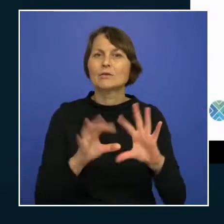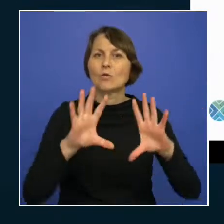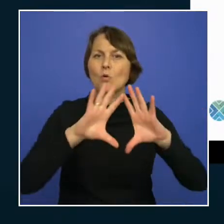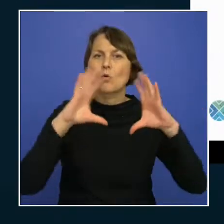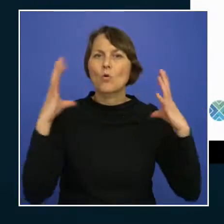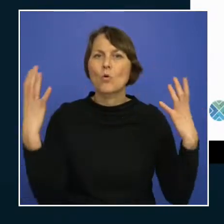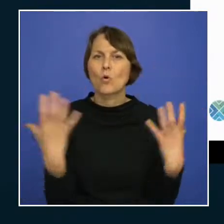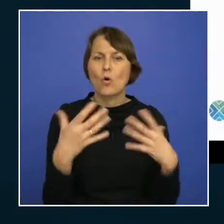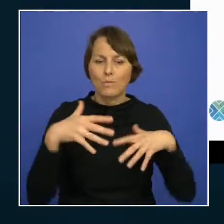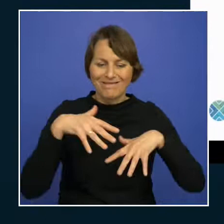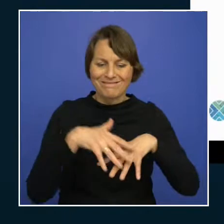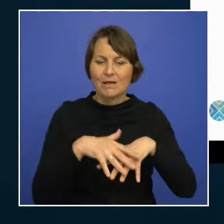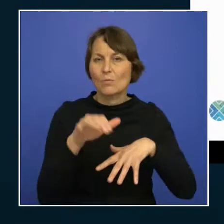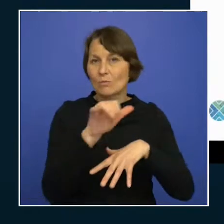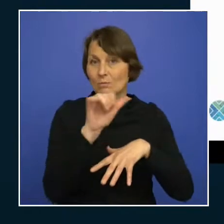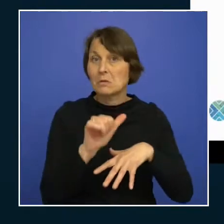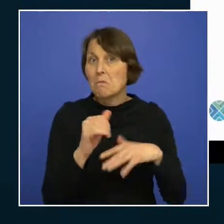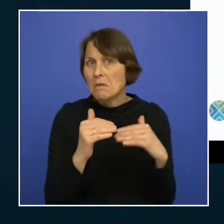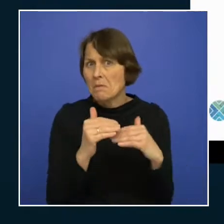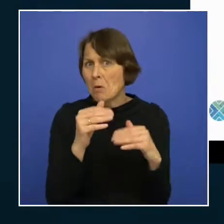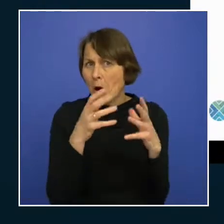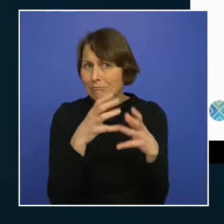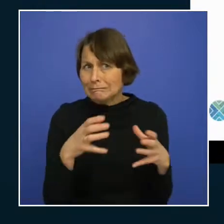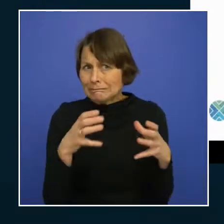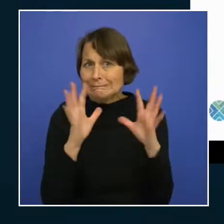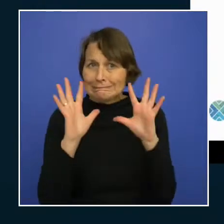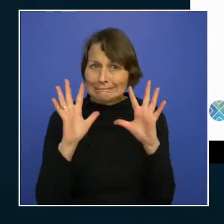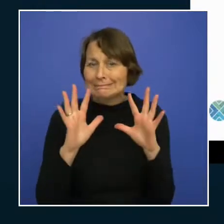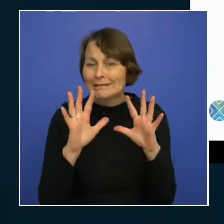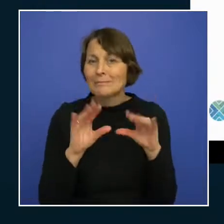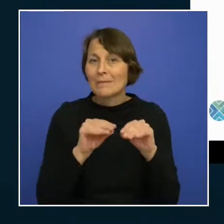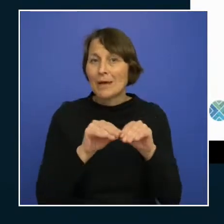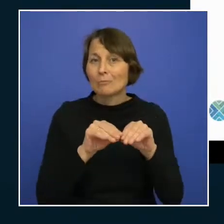more regions right now. Can be this one is already outdated.